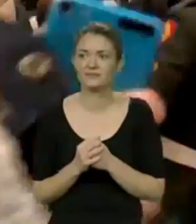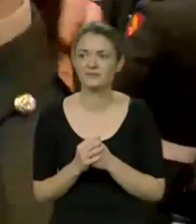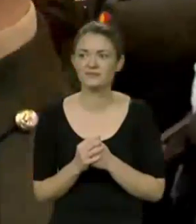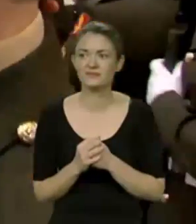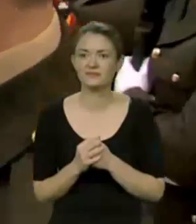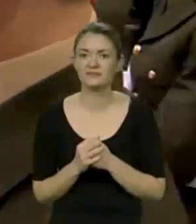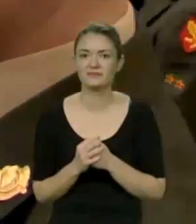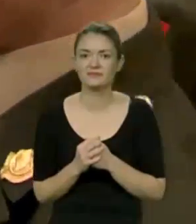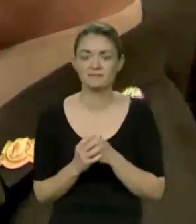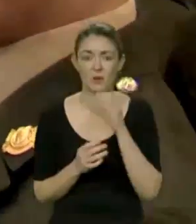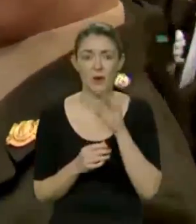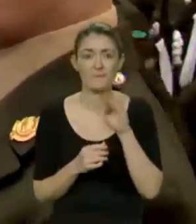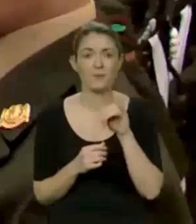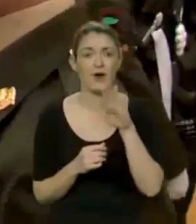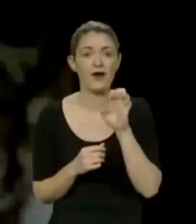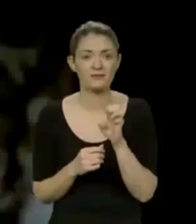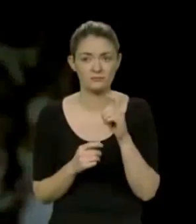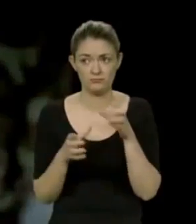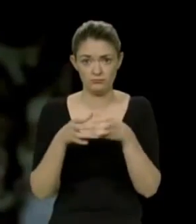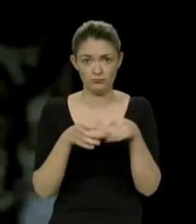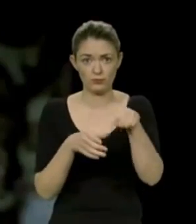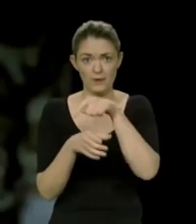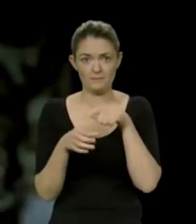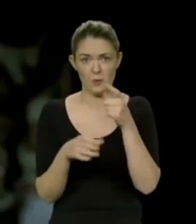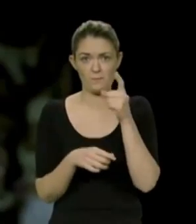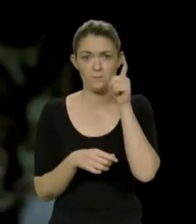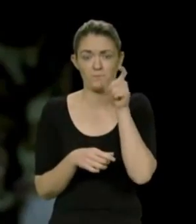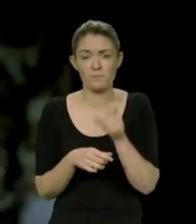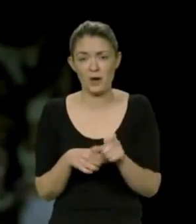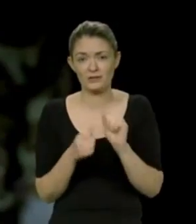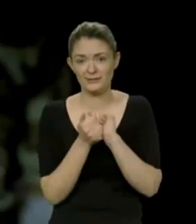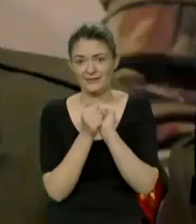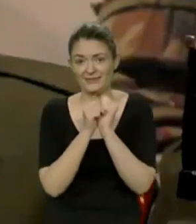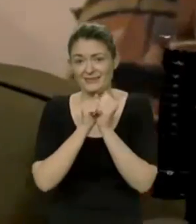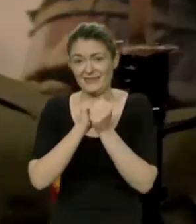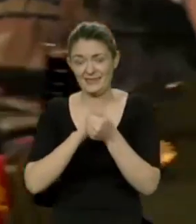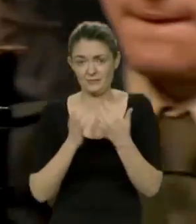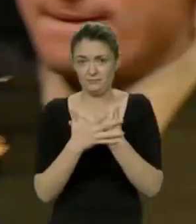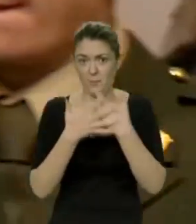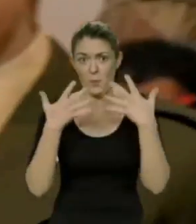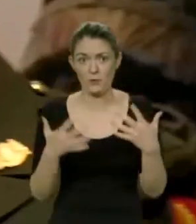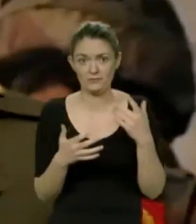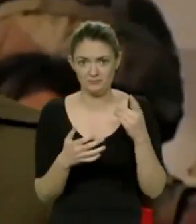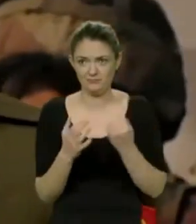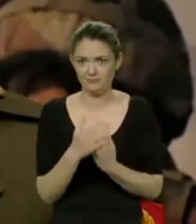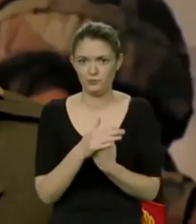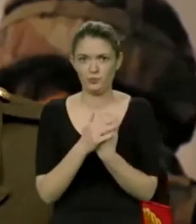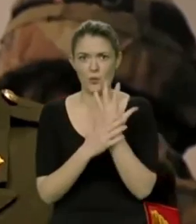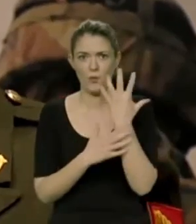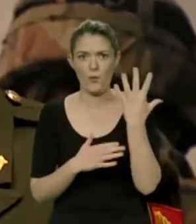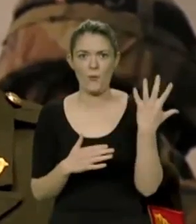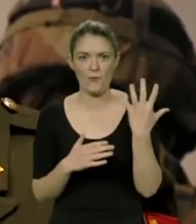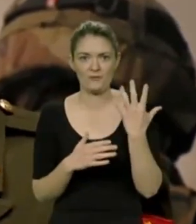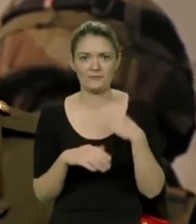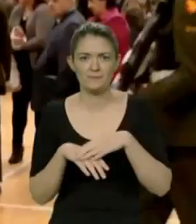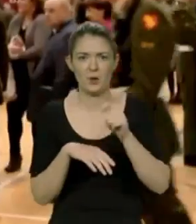O'Boyle, of all the troop, he's probably the person that has changed the most since they came in, and had grown the most